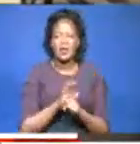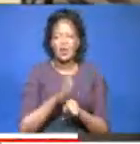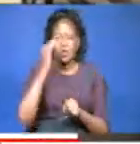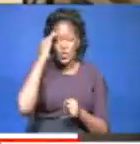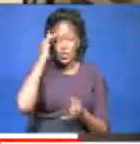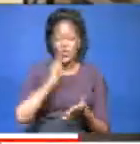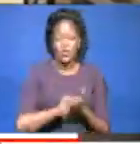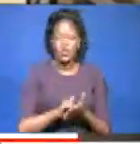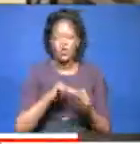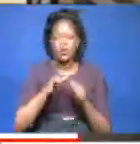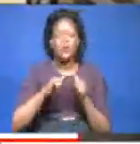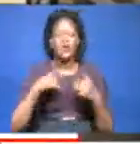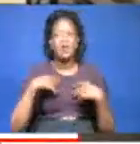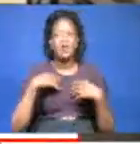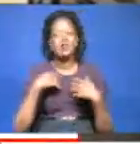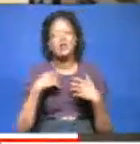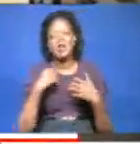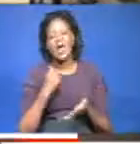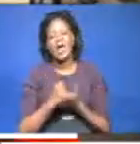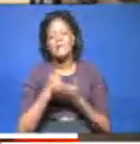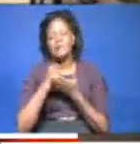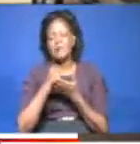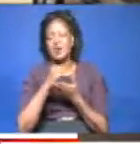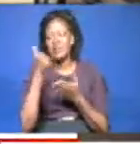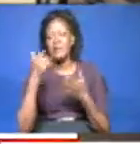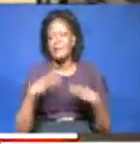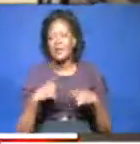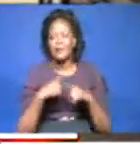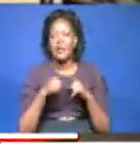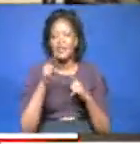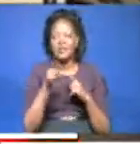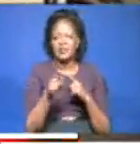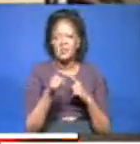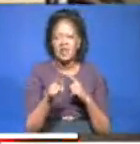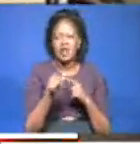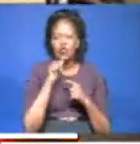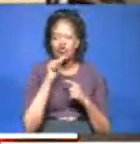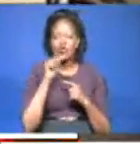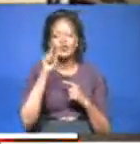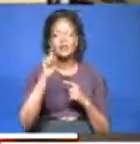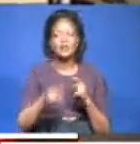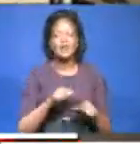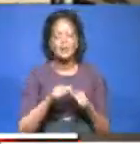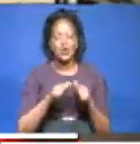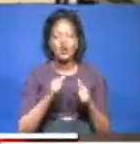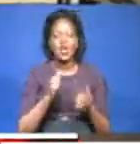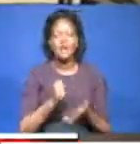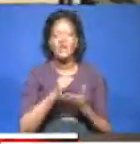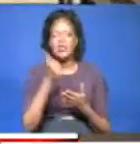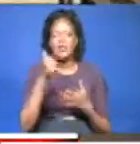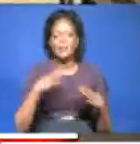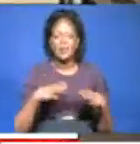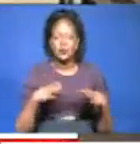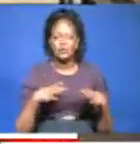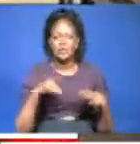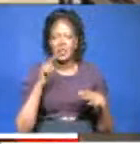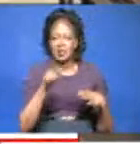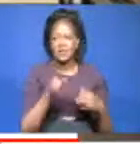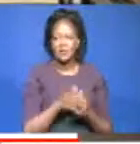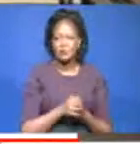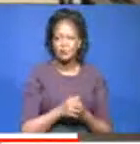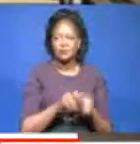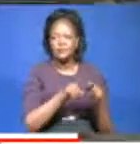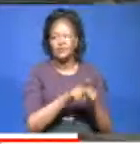all about helping another person. But this is not just about helping another person. This is